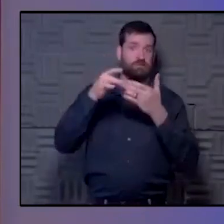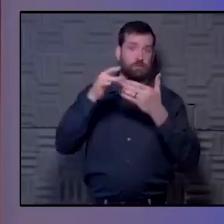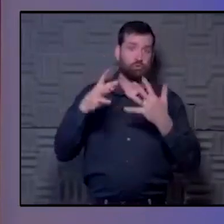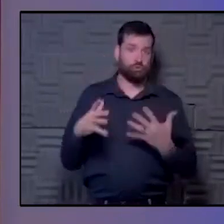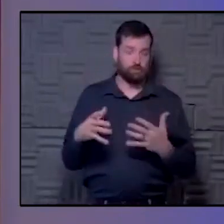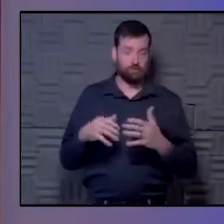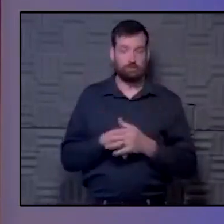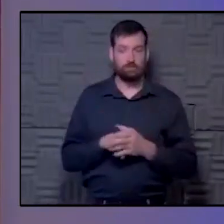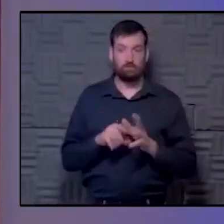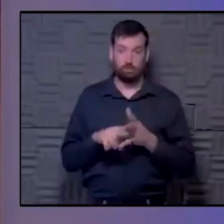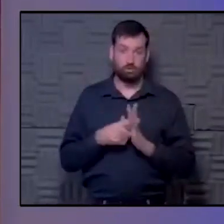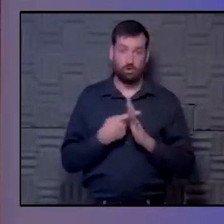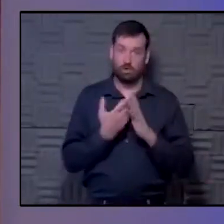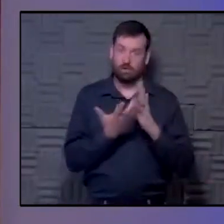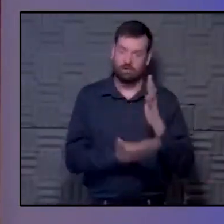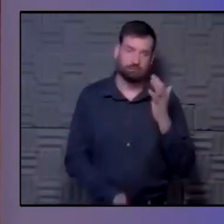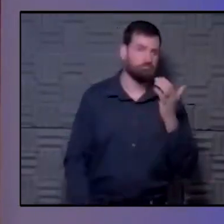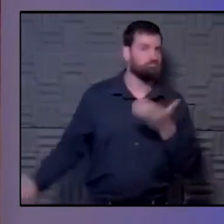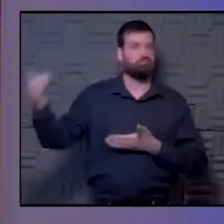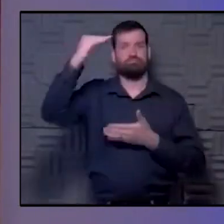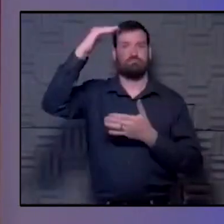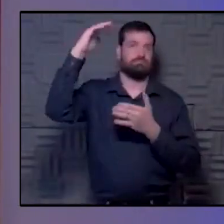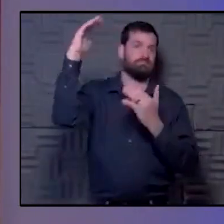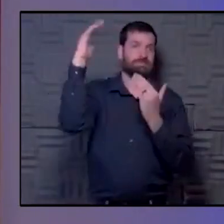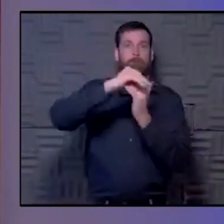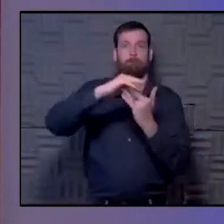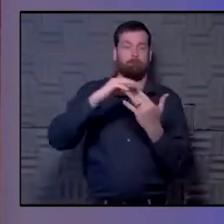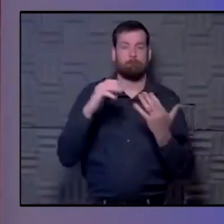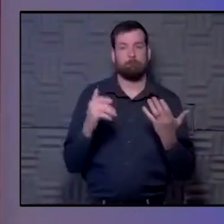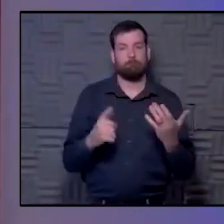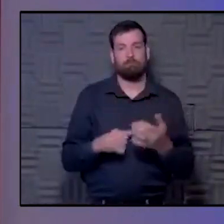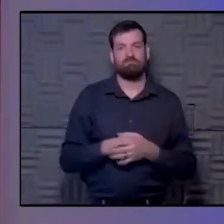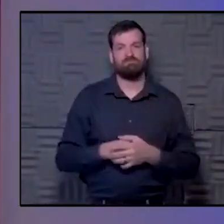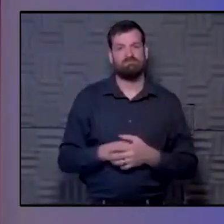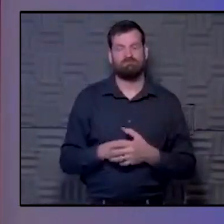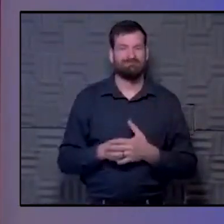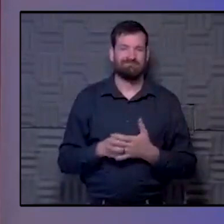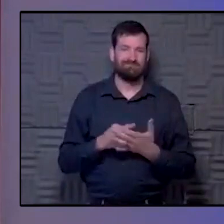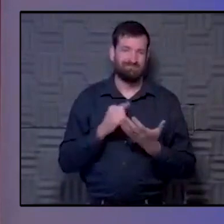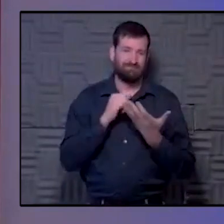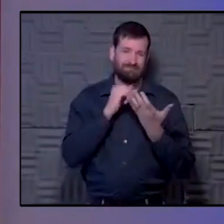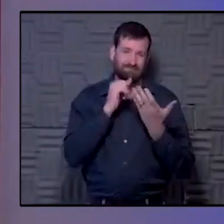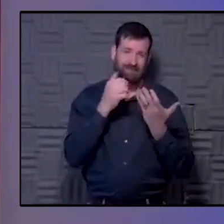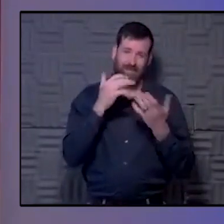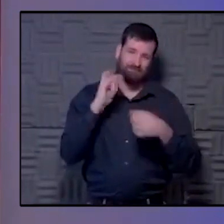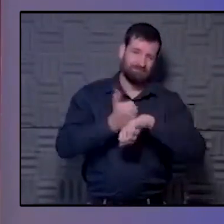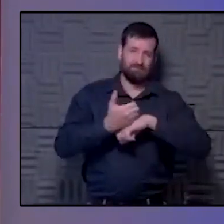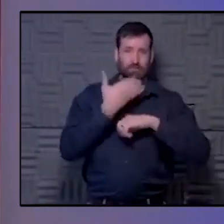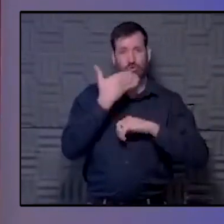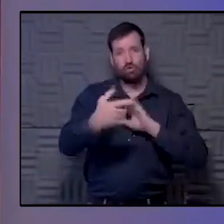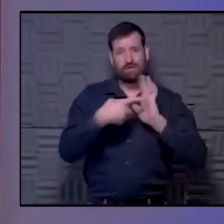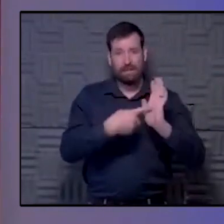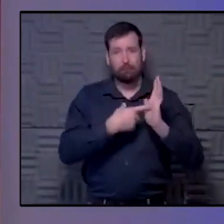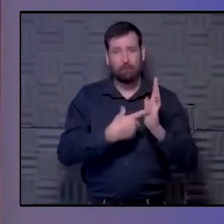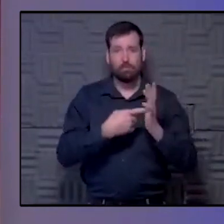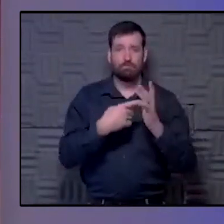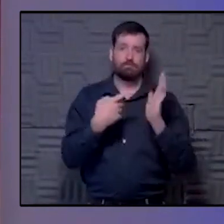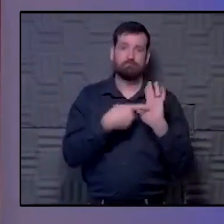starting at the top, did not always try to set a good example of wearing masks